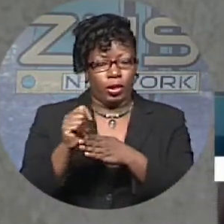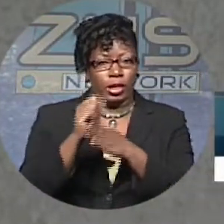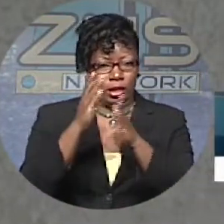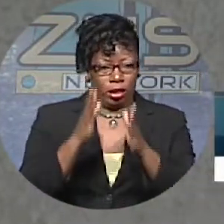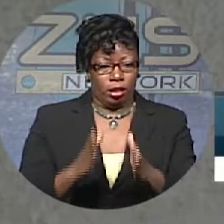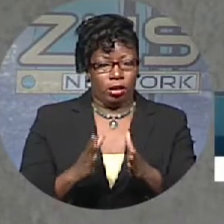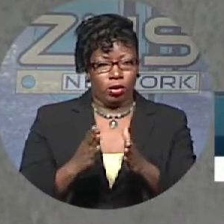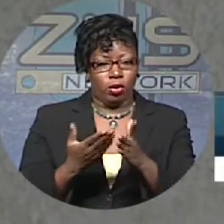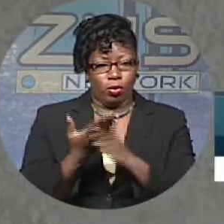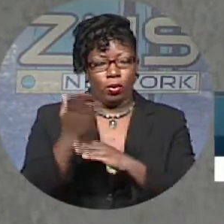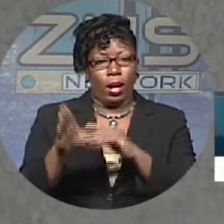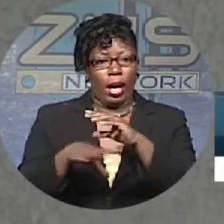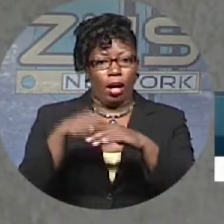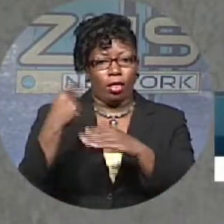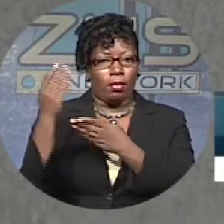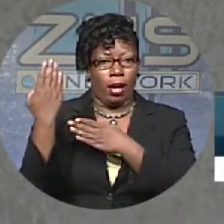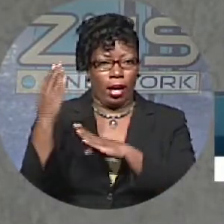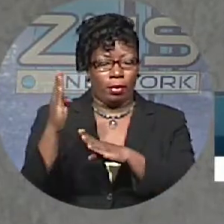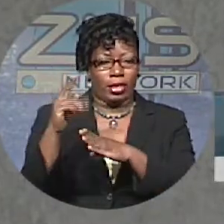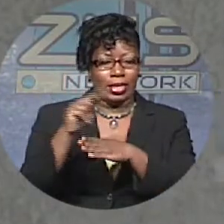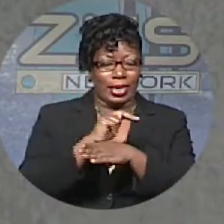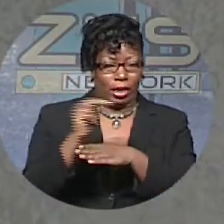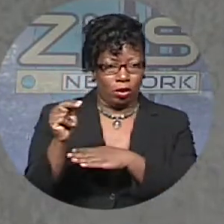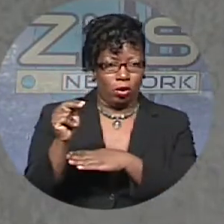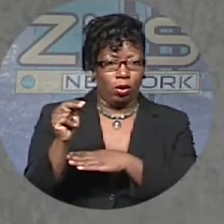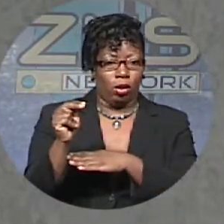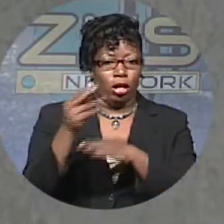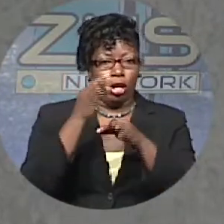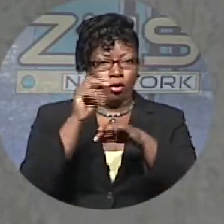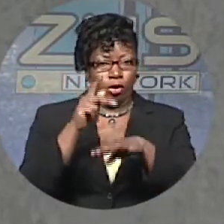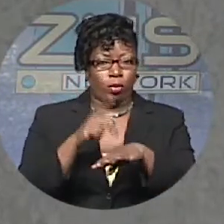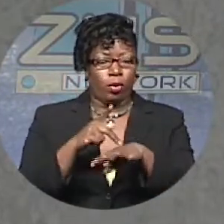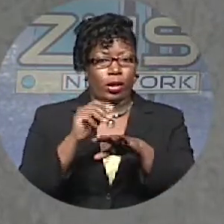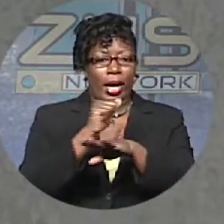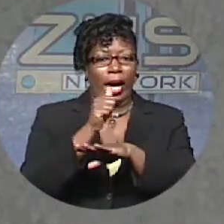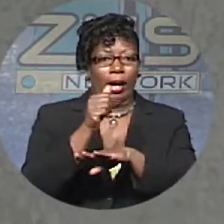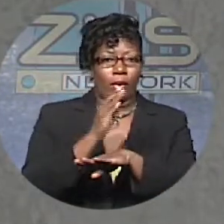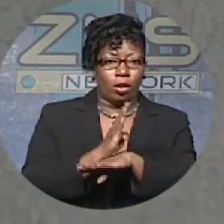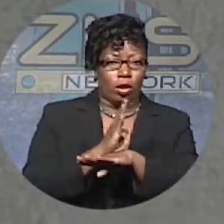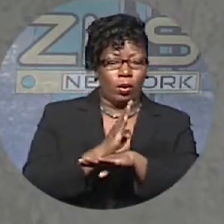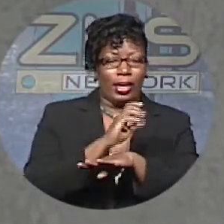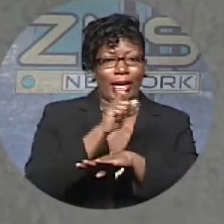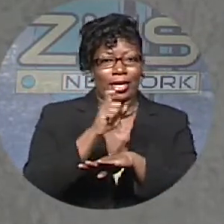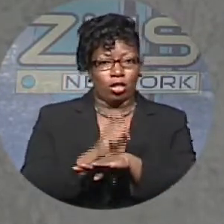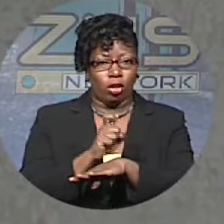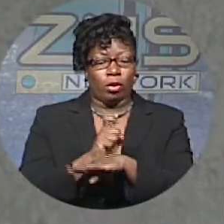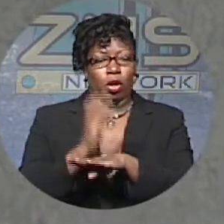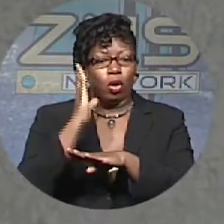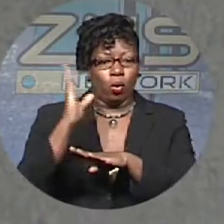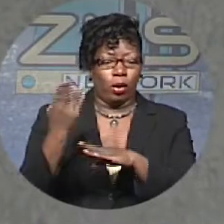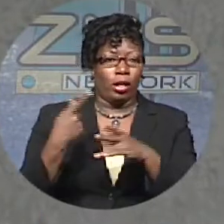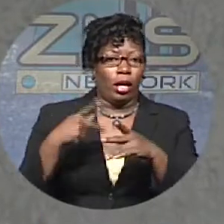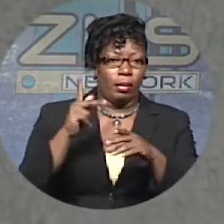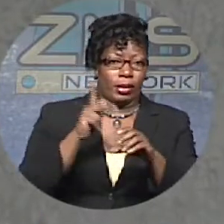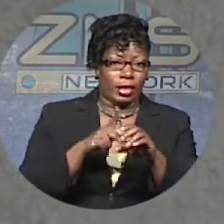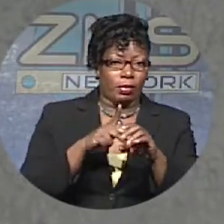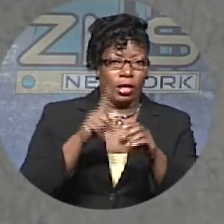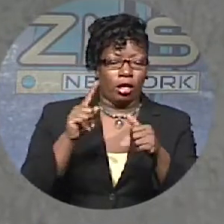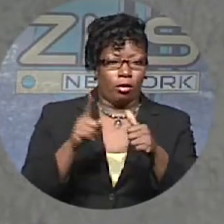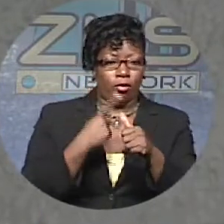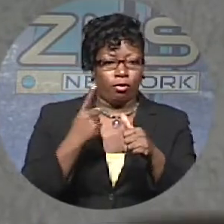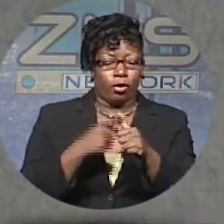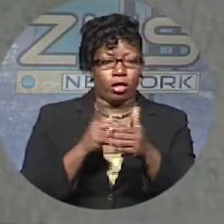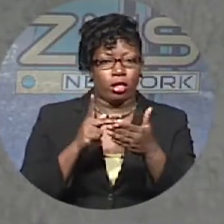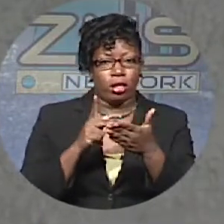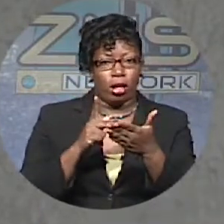and breadth of the Bahamas, including Nassau, Freeport, Abaco, and Exuma, will participate in the first